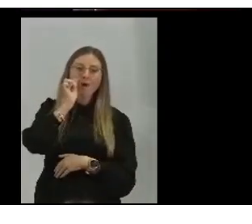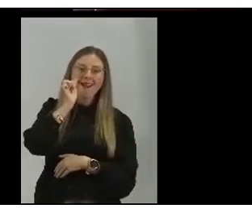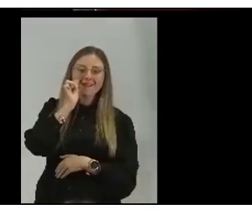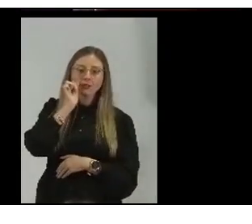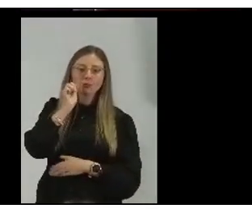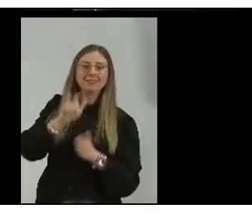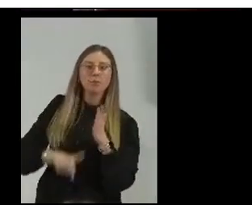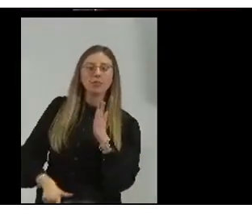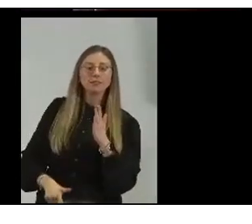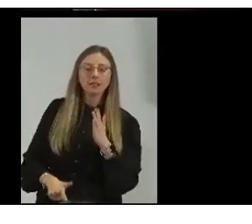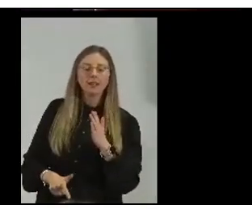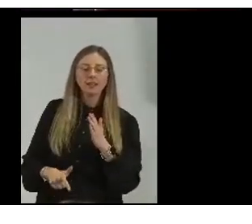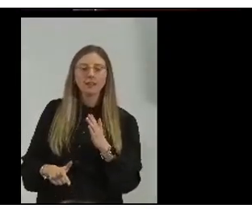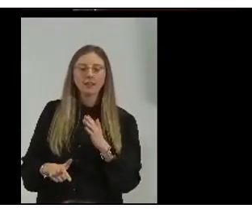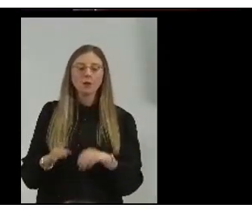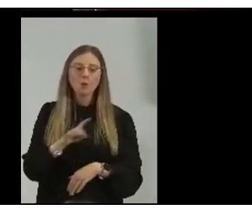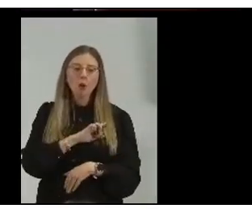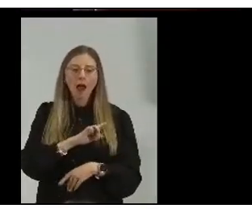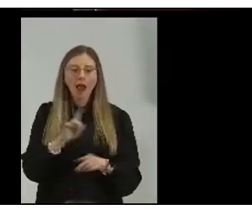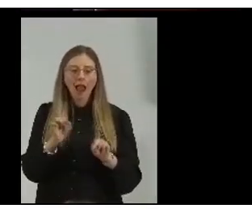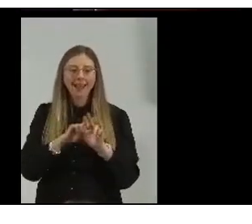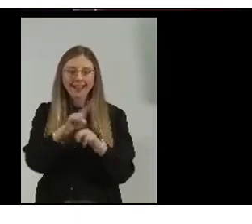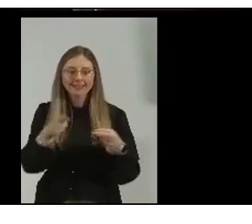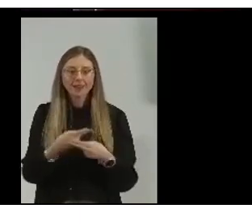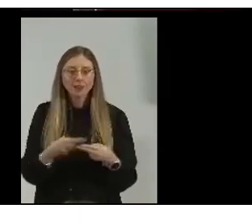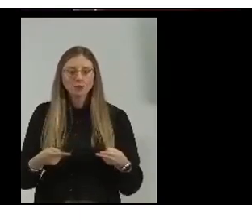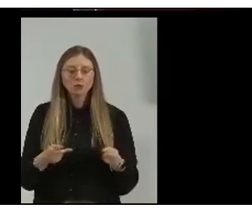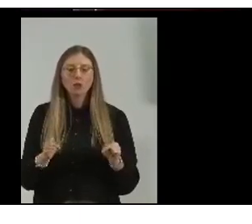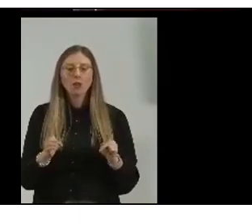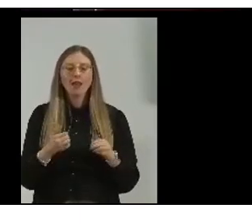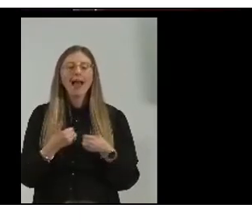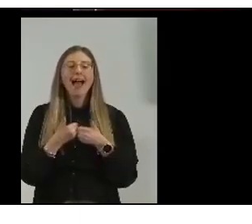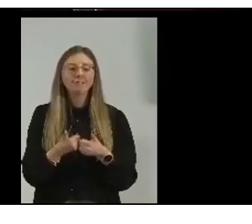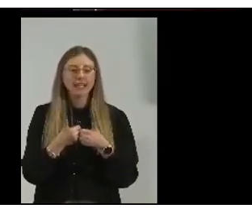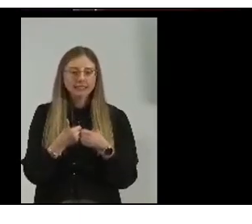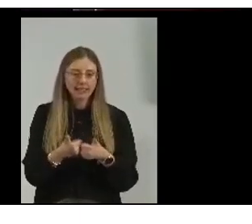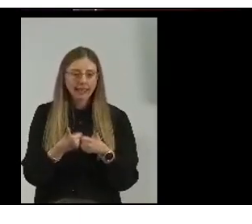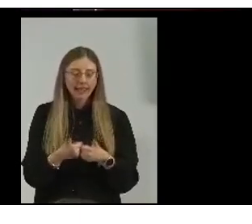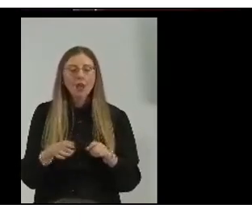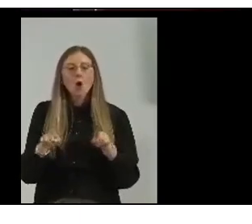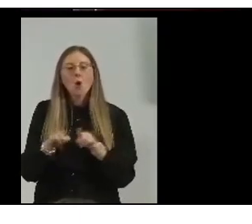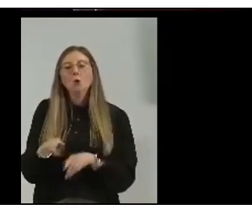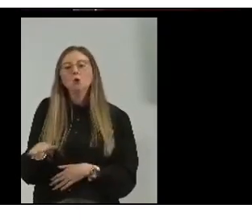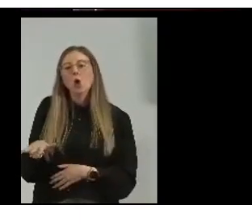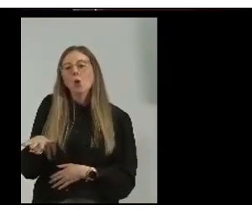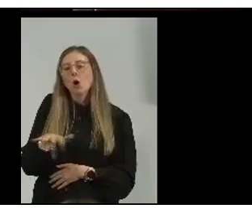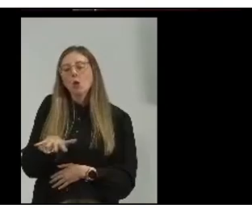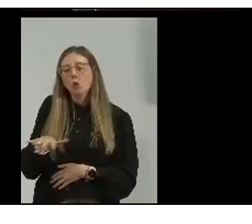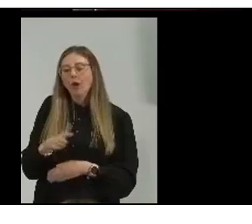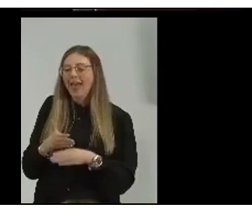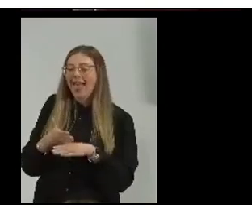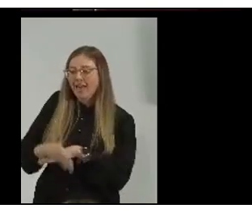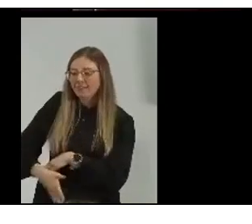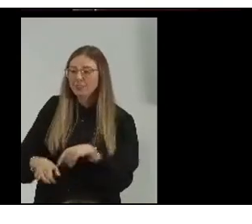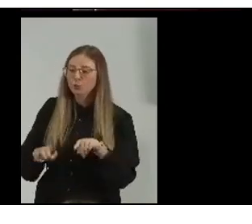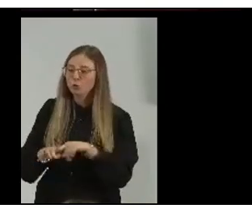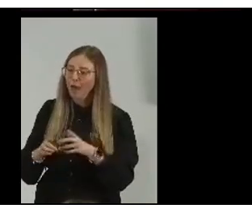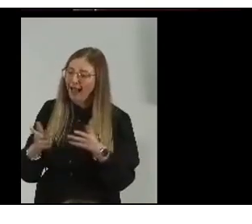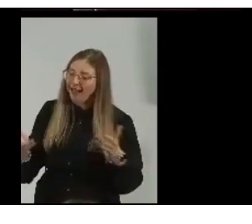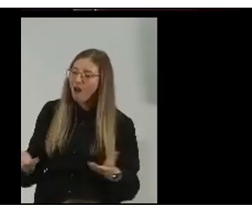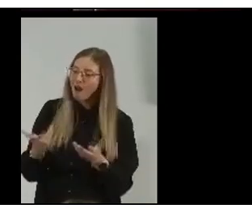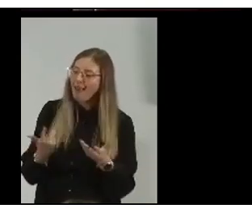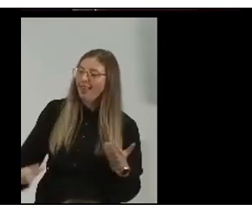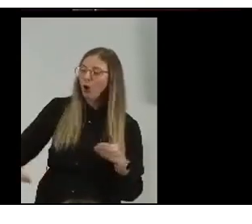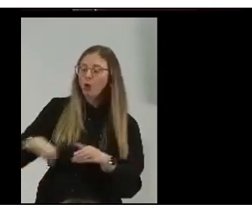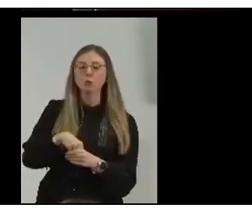disability rights, due to the international advocacy and also local effort to promote inclusion. So it started